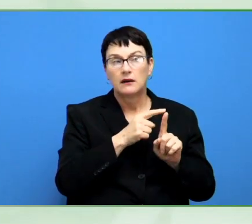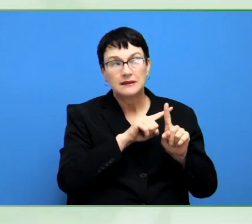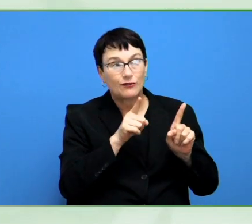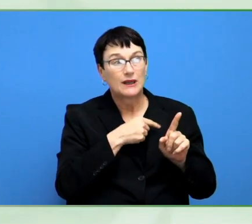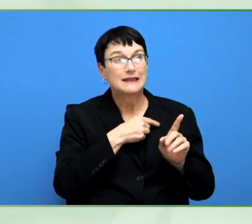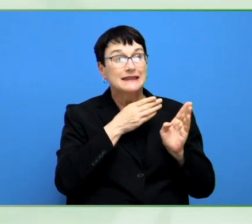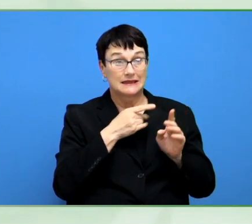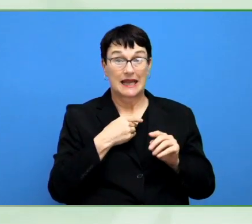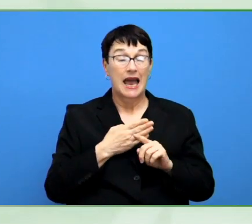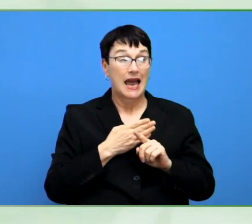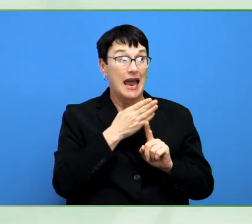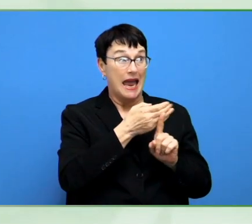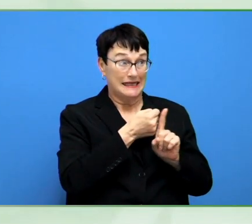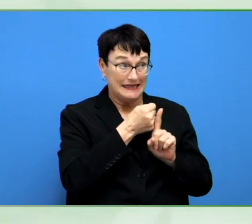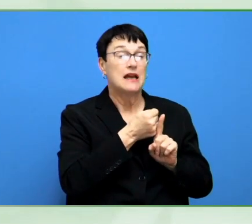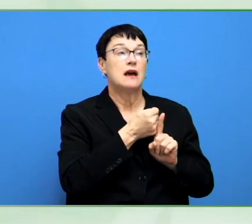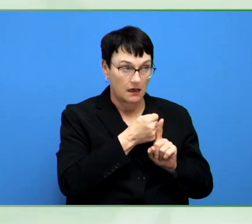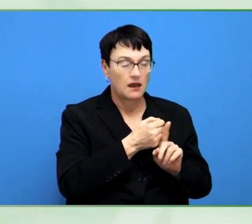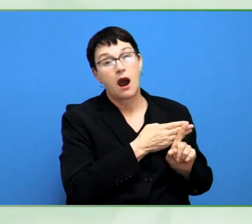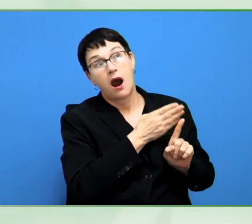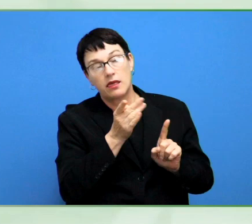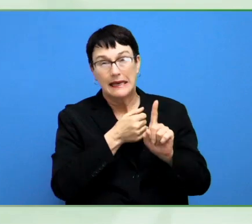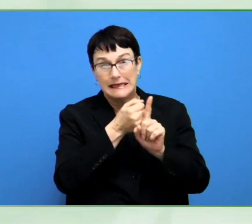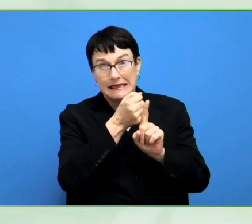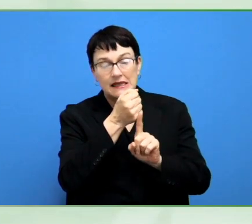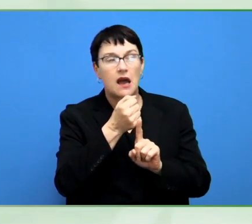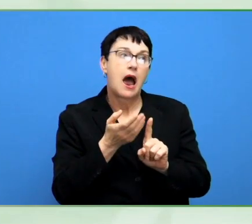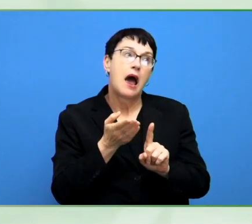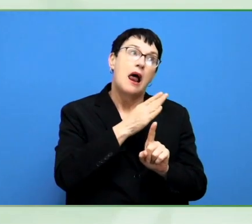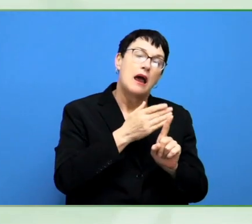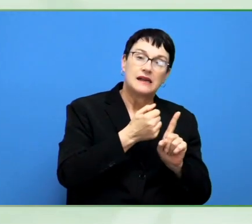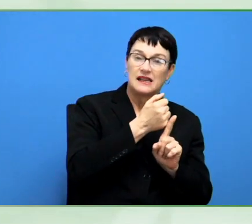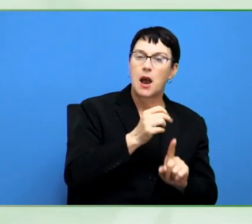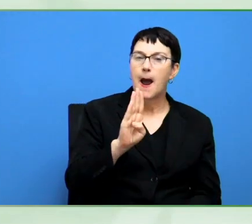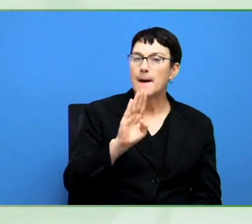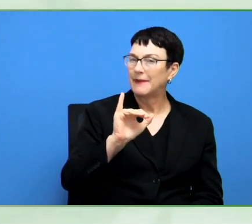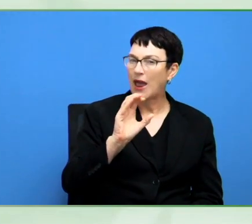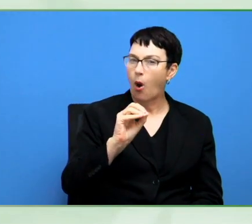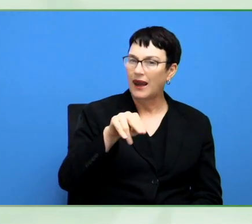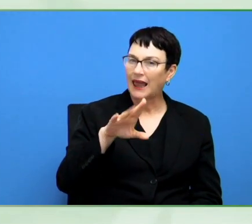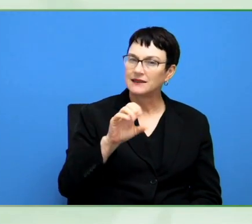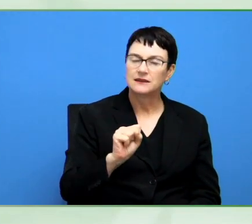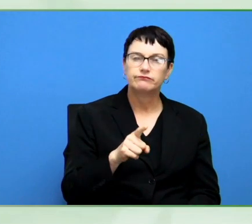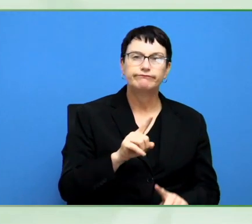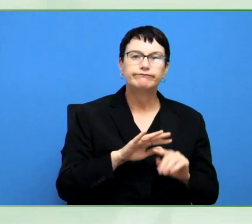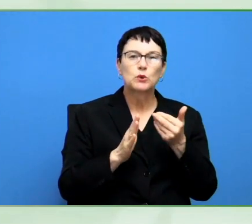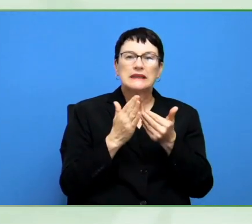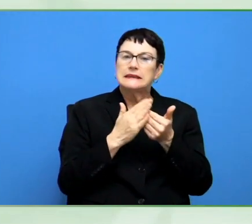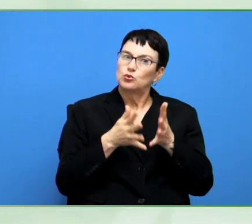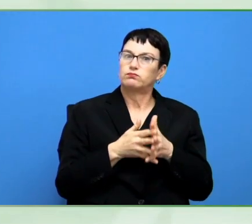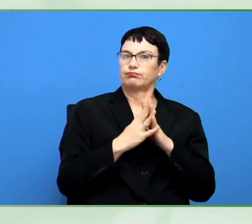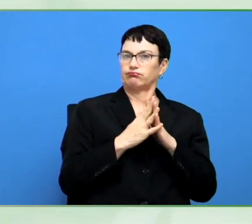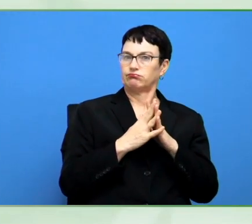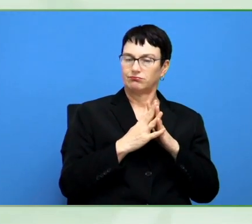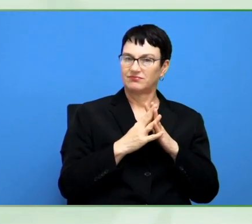startups get and innovative products like Bionics and like the amazing work happening here, get the channels